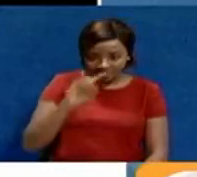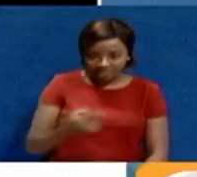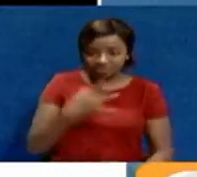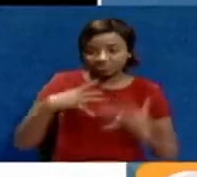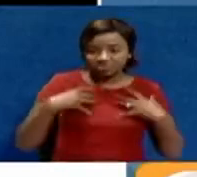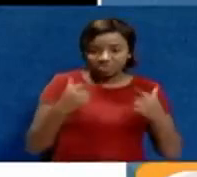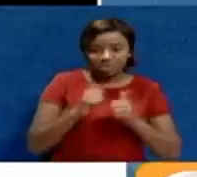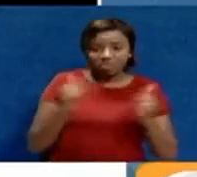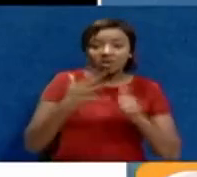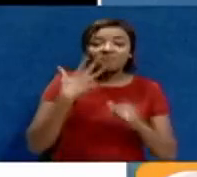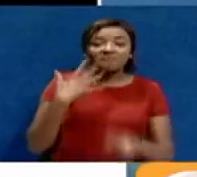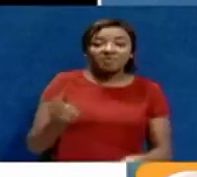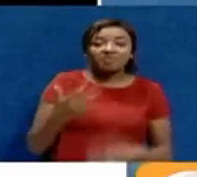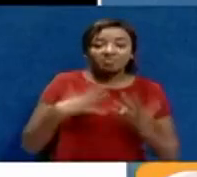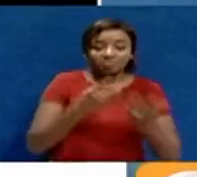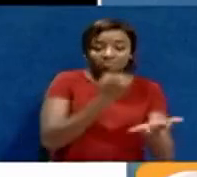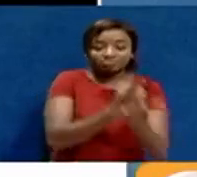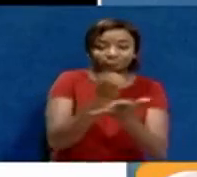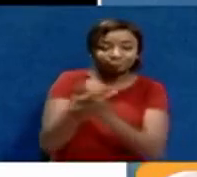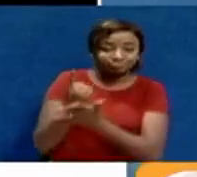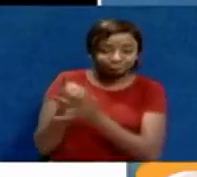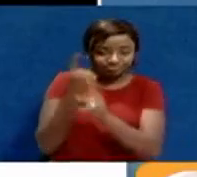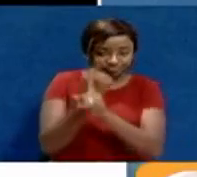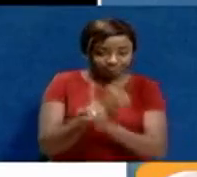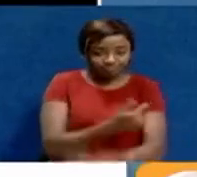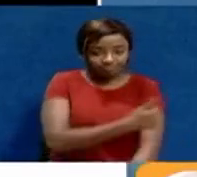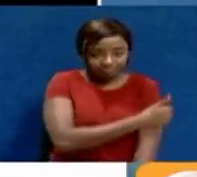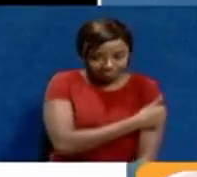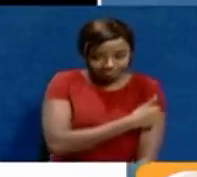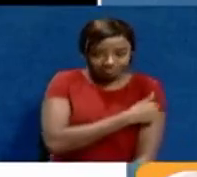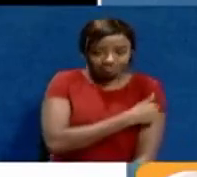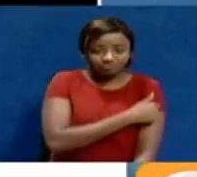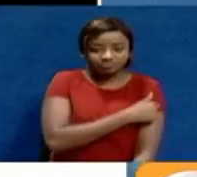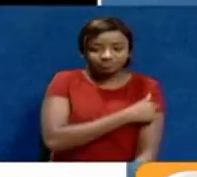83,625. 500 patients are currently admitted at health facilities